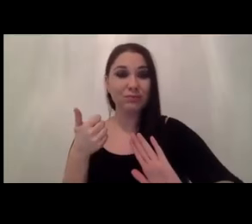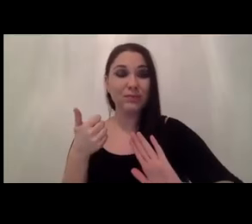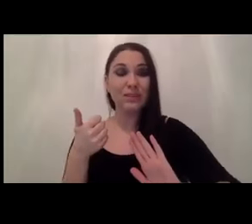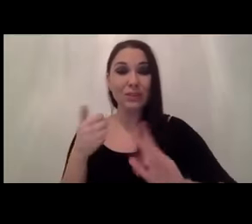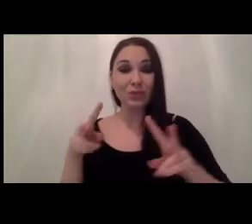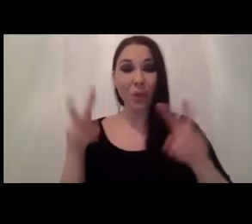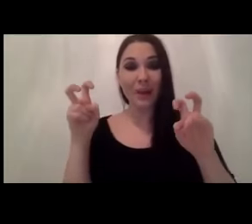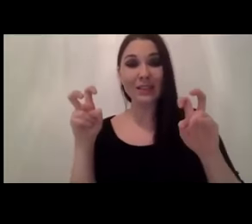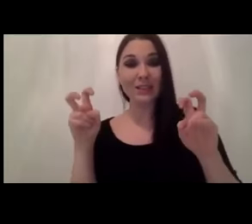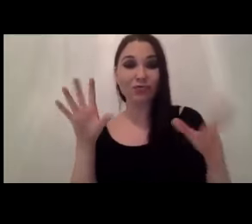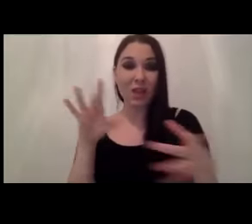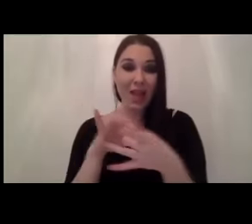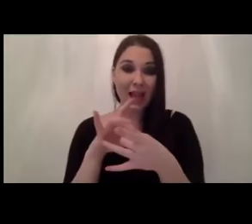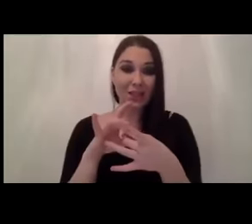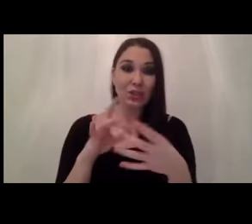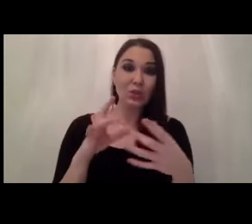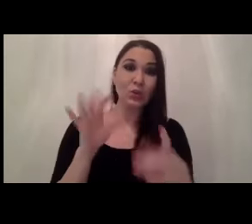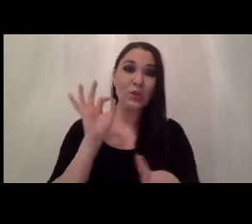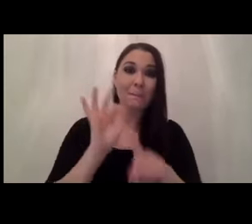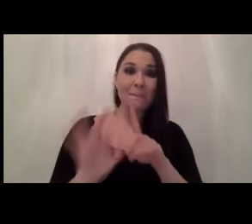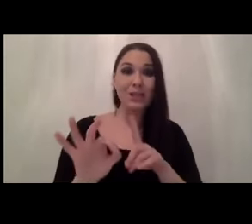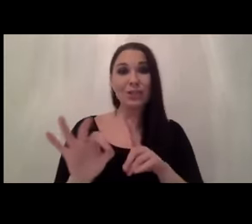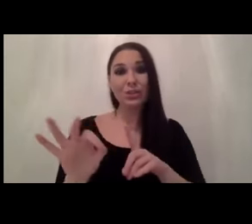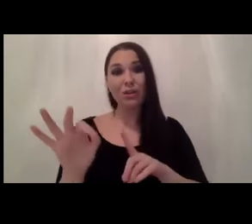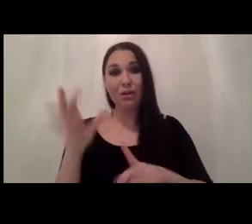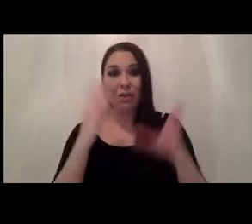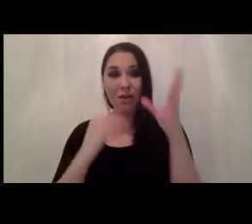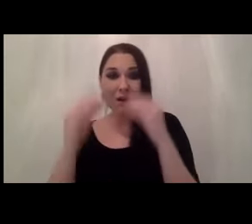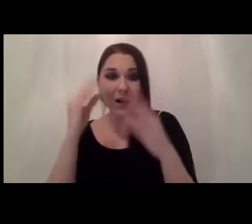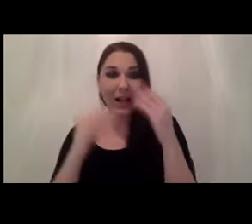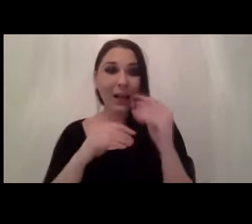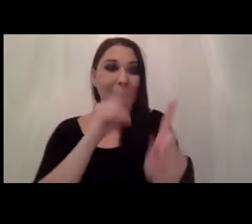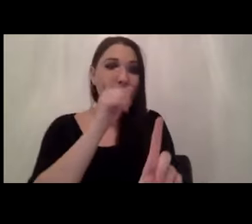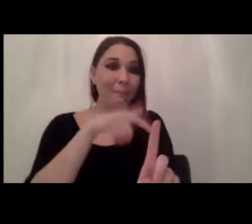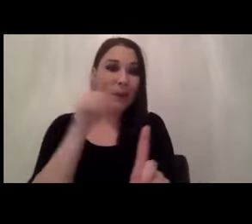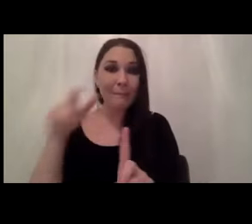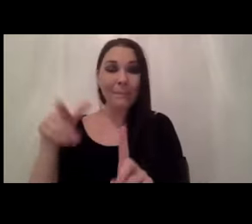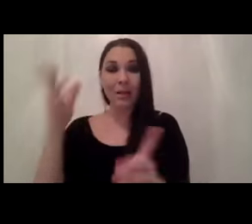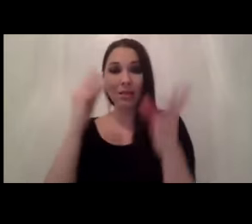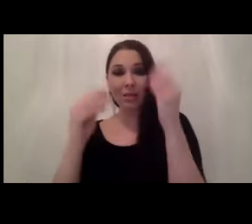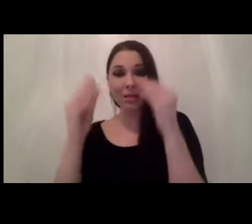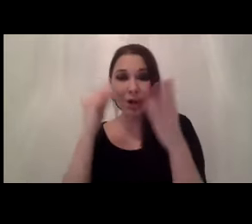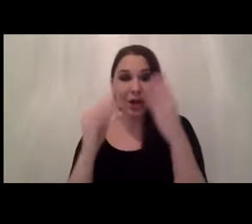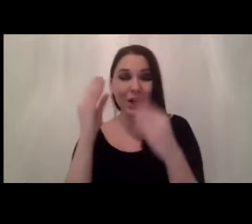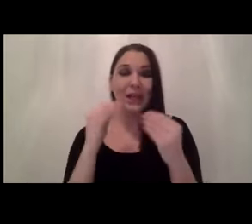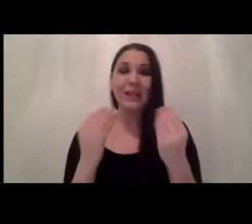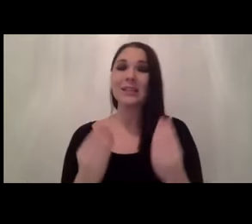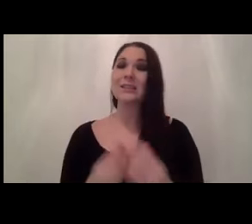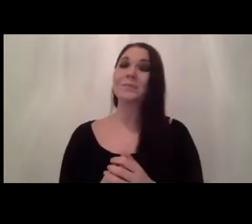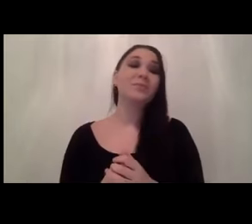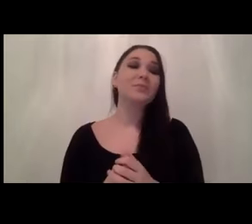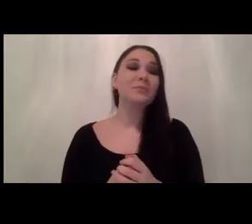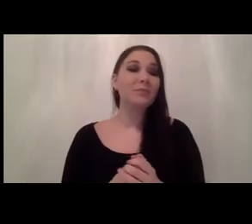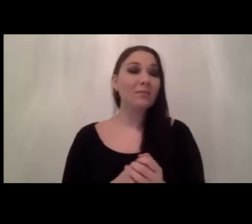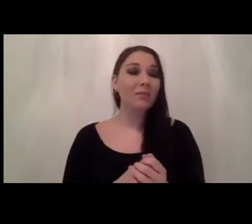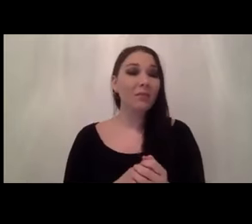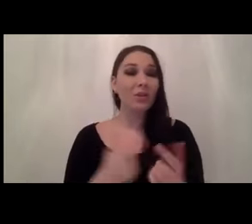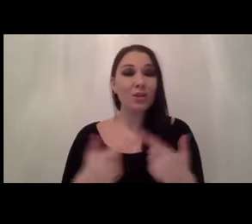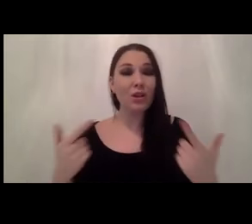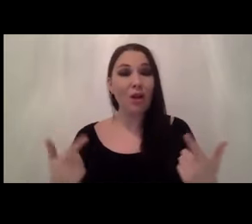related to machine learning, deep learning, and also classical computer vision in general, there's a little bit of a lack